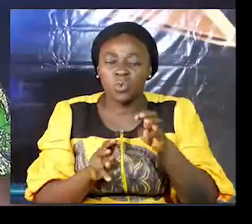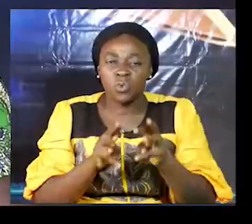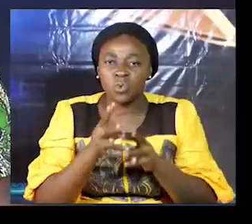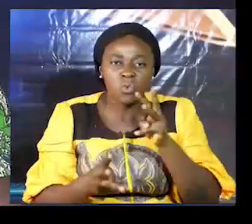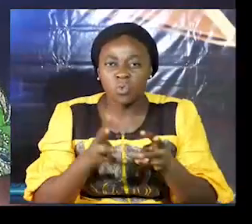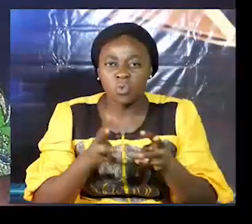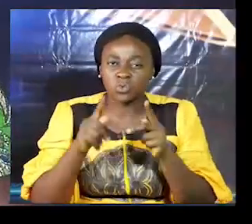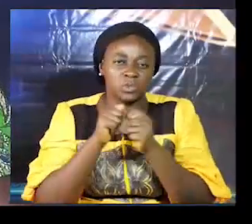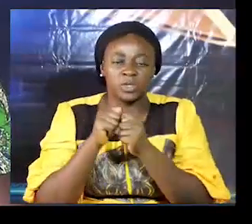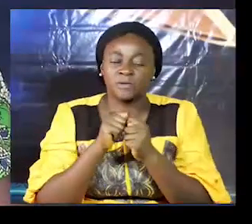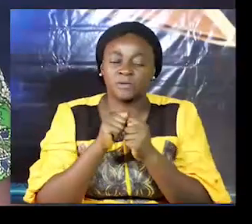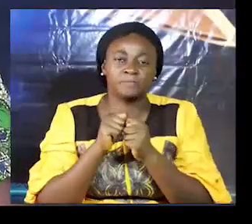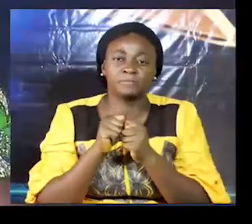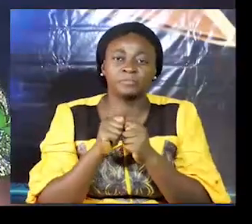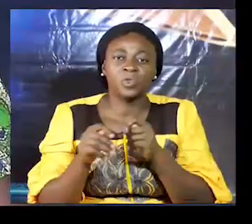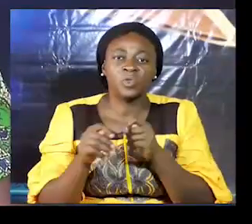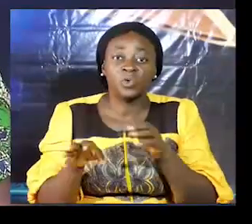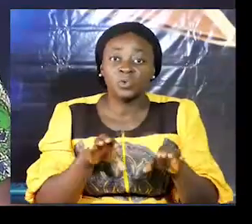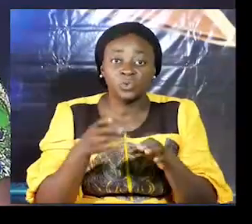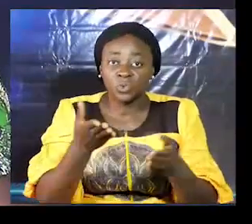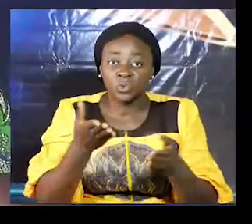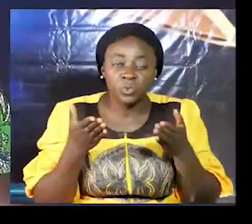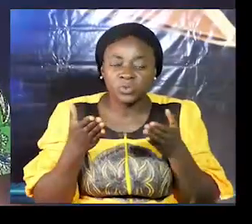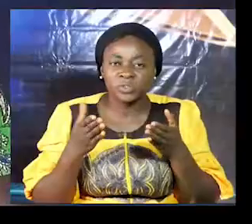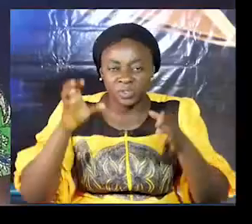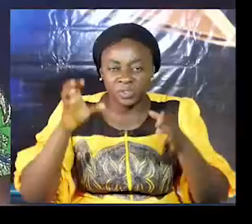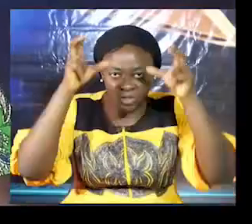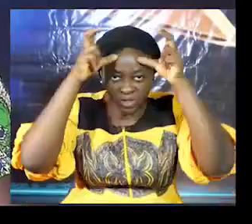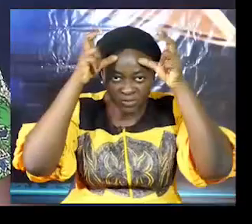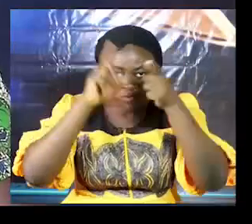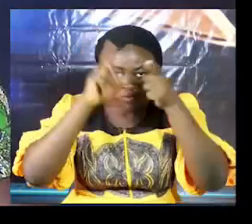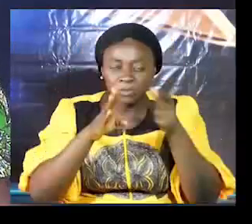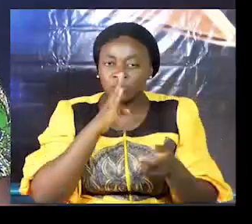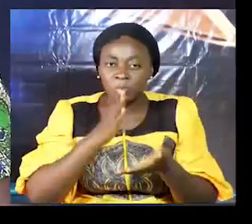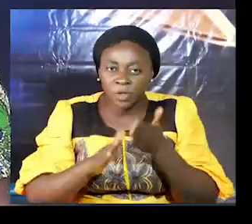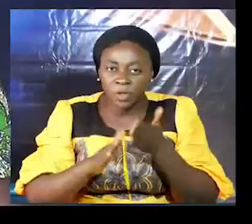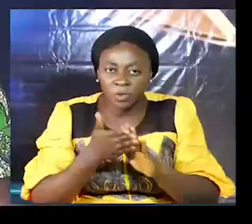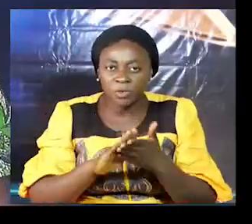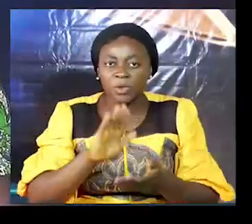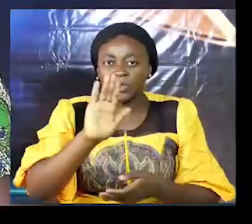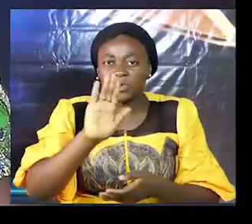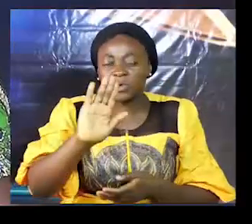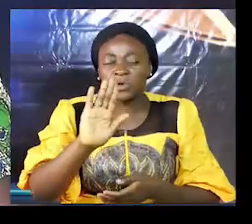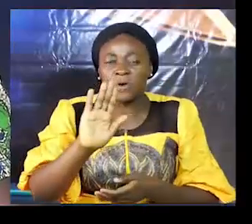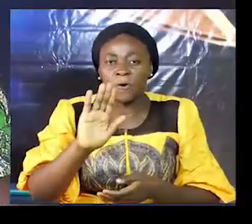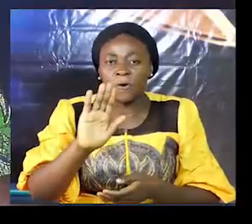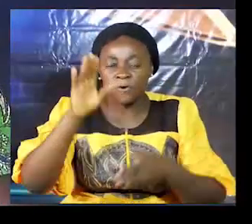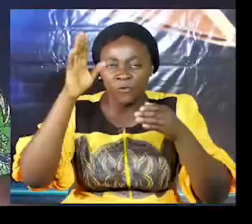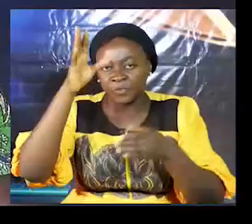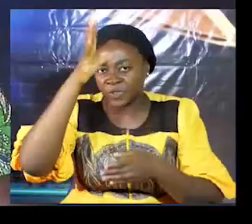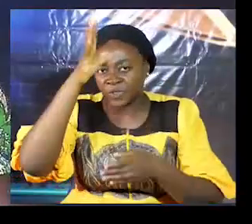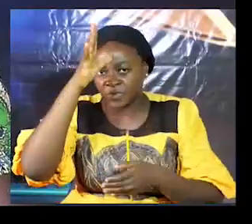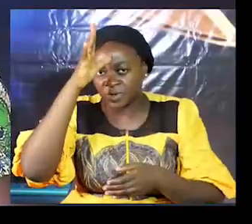home causing trouble if you continue with that dangerous relationship. What you are not going to eat, why bringing it close to your